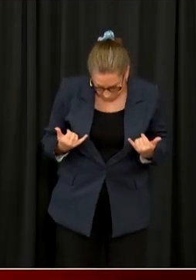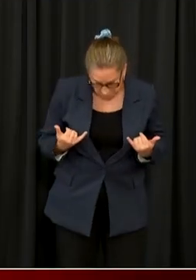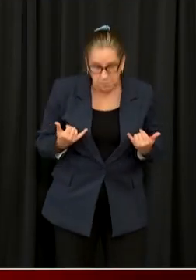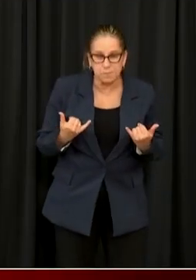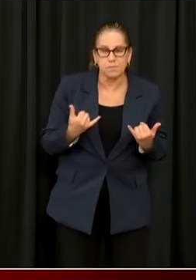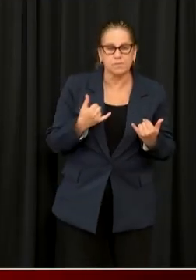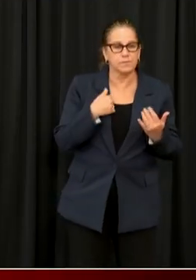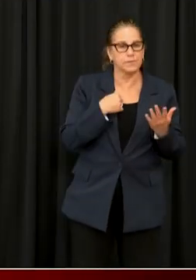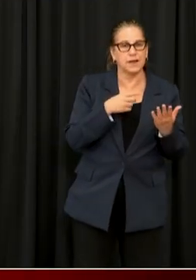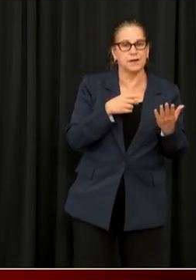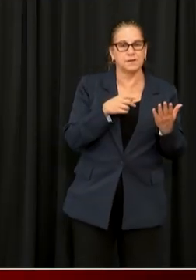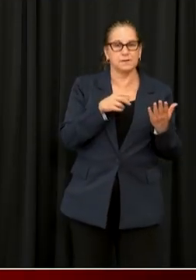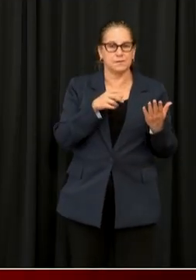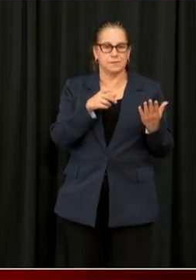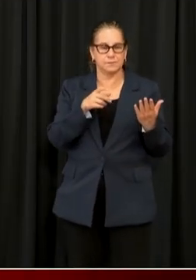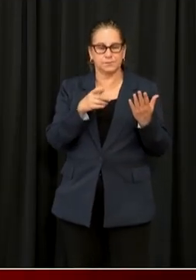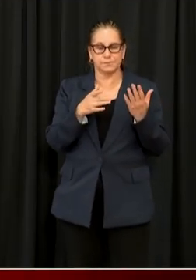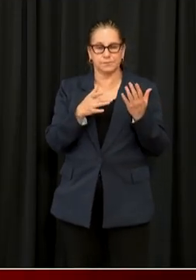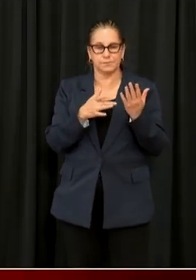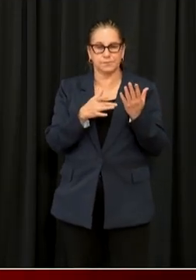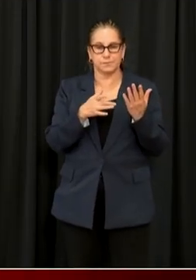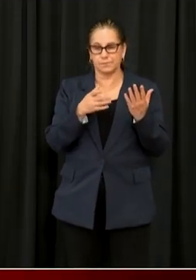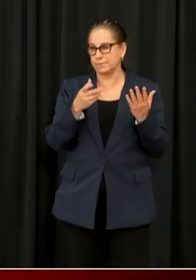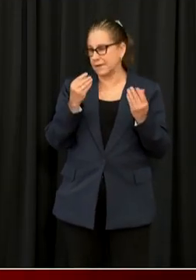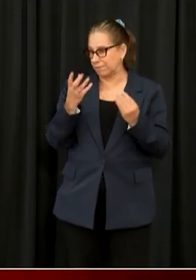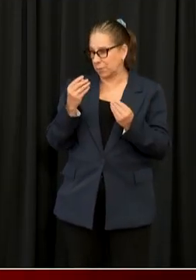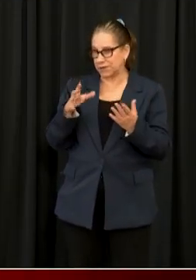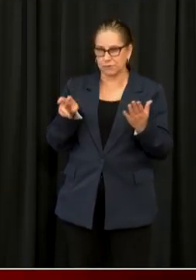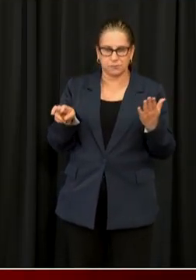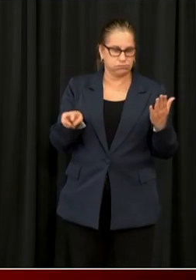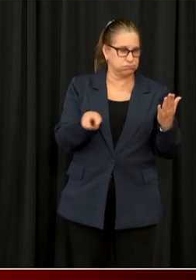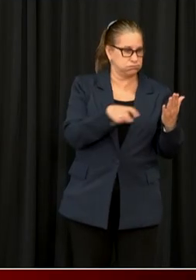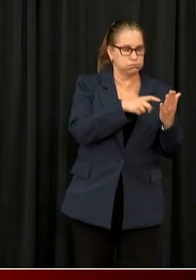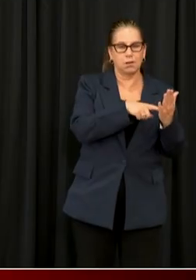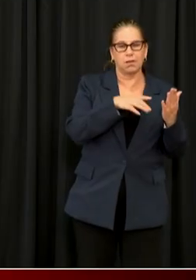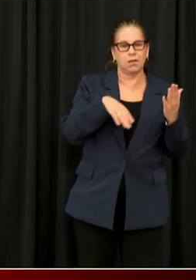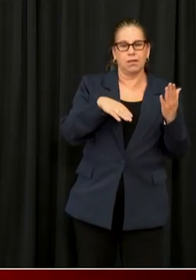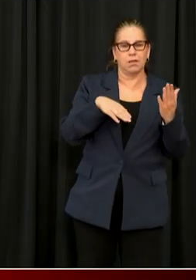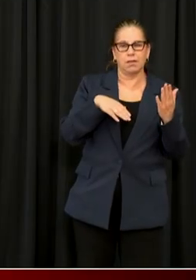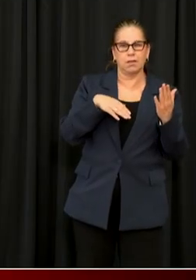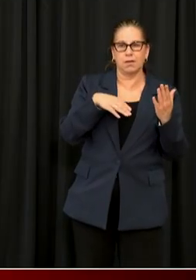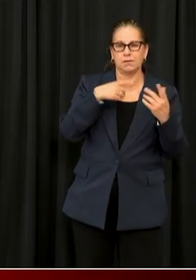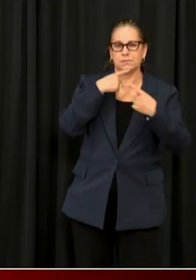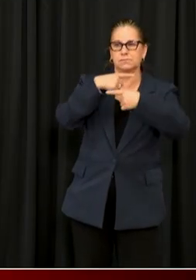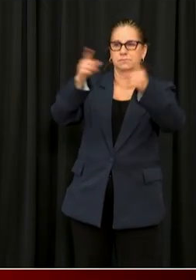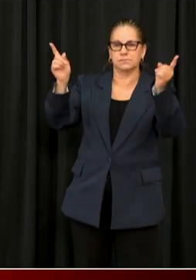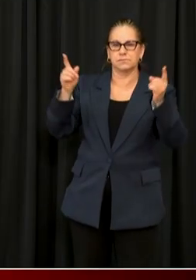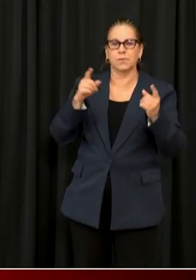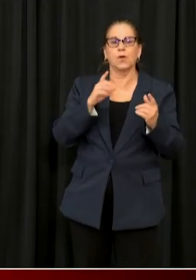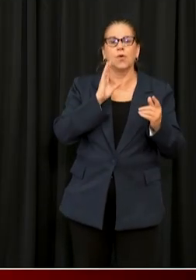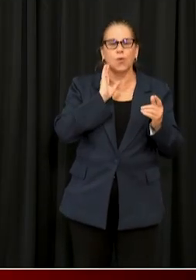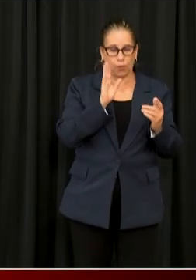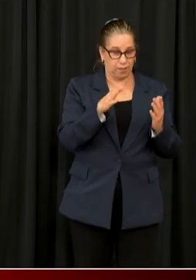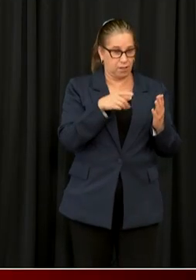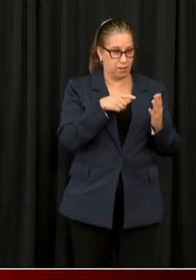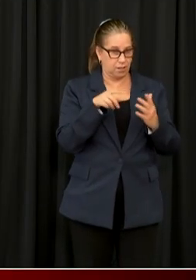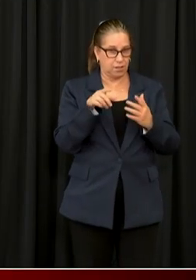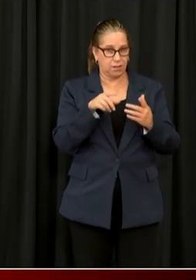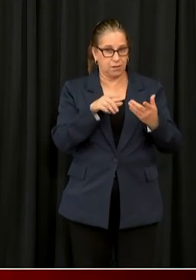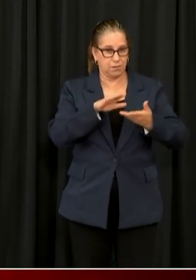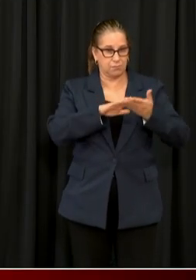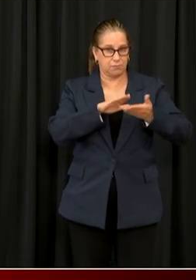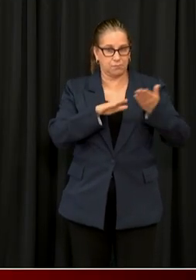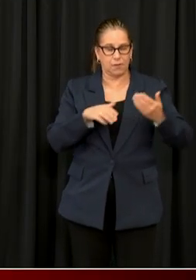we won't post that metric publicly. So when the new technology goes live on Thursday,